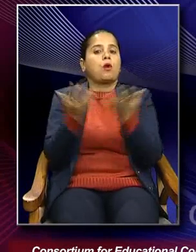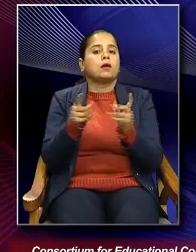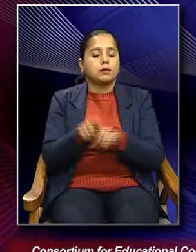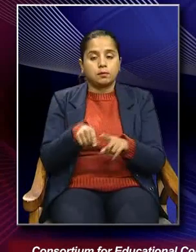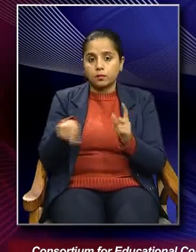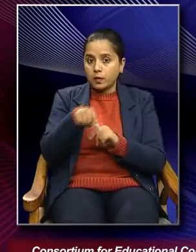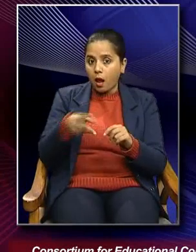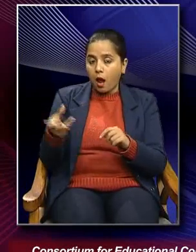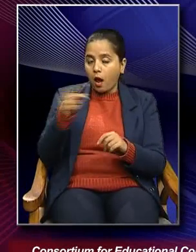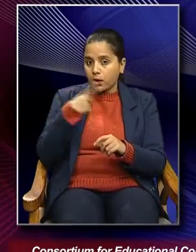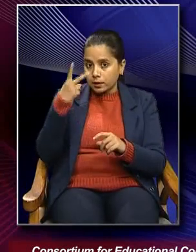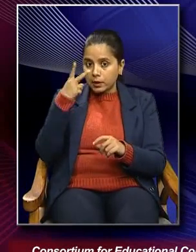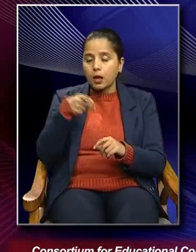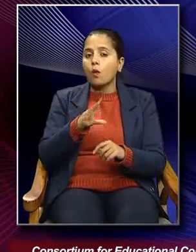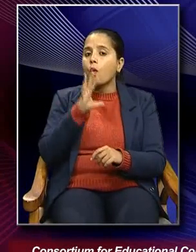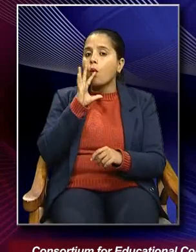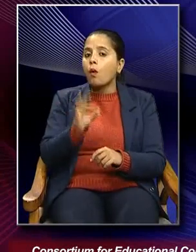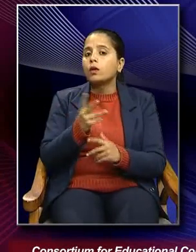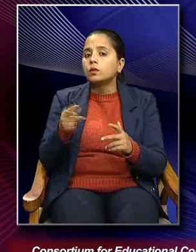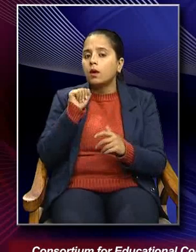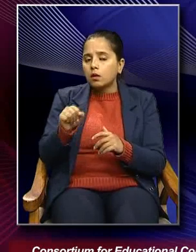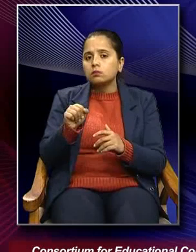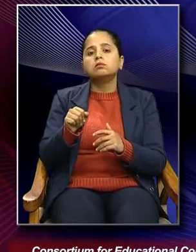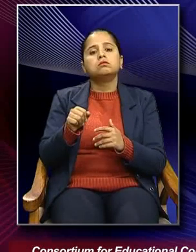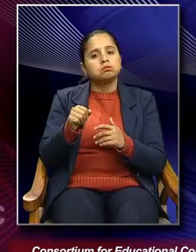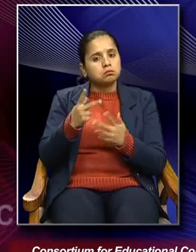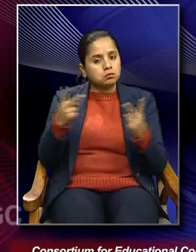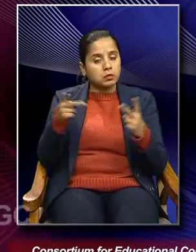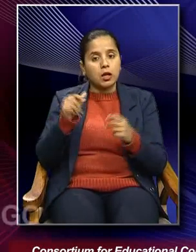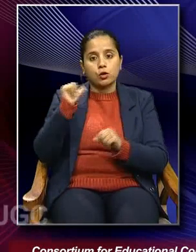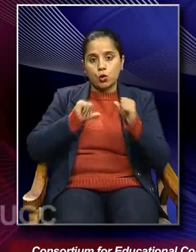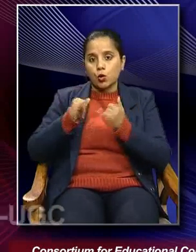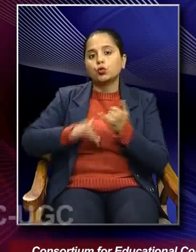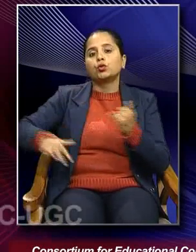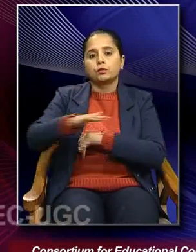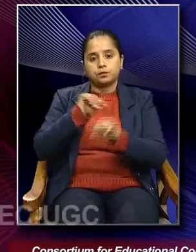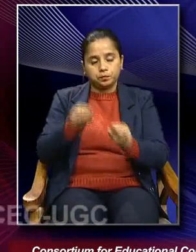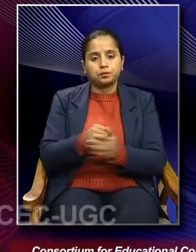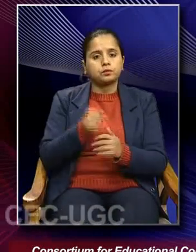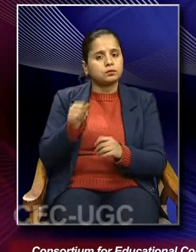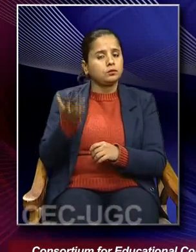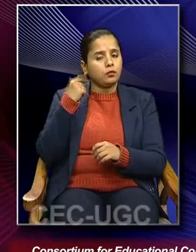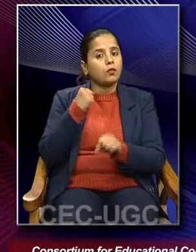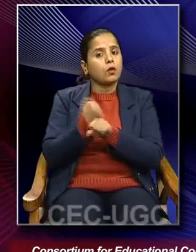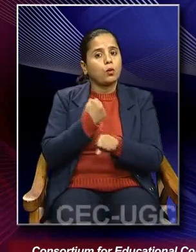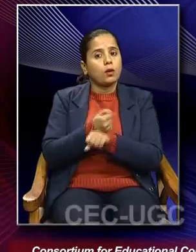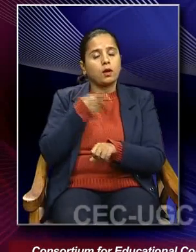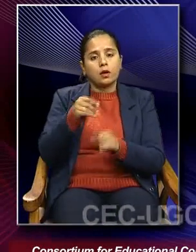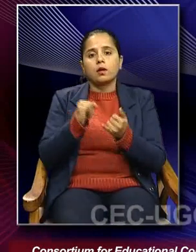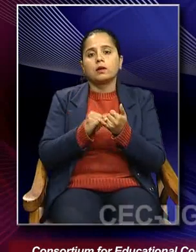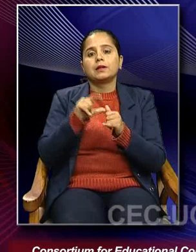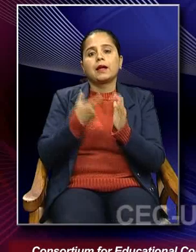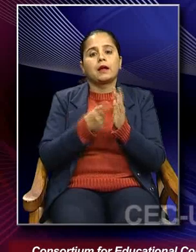order to recreate the original mystical character of society. In his work, The Sacred